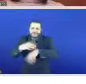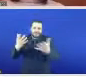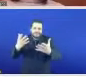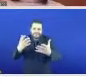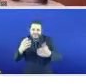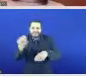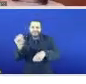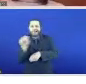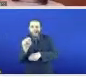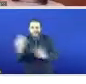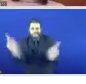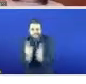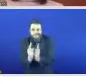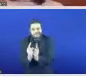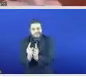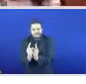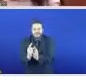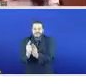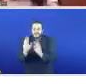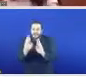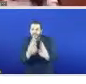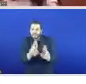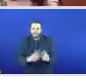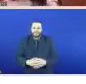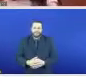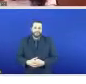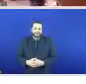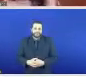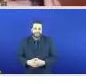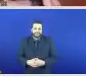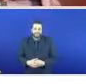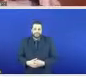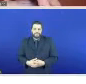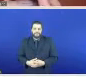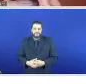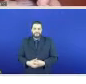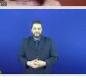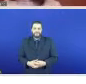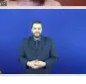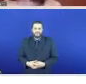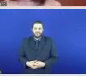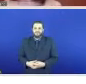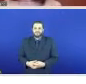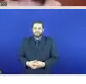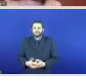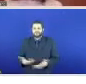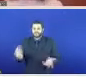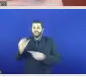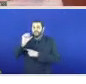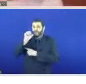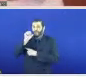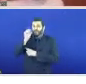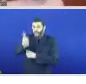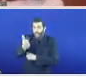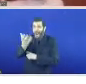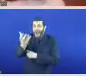Well, first of all, I want to say that there is a session tomorrow in the special sessions on human rights defenders. So I